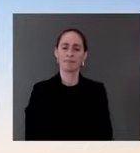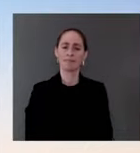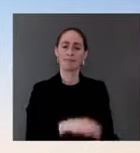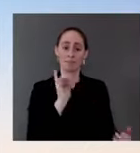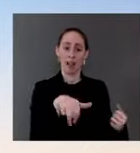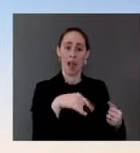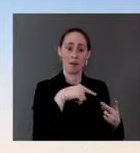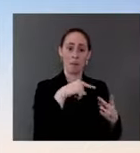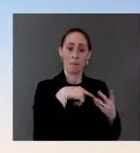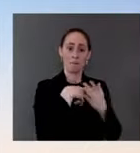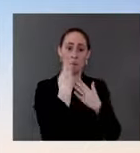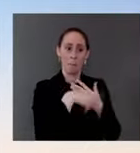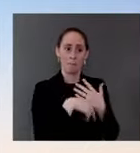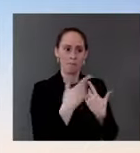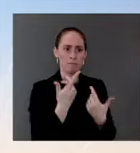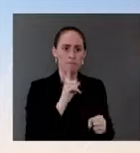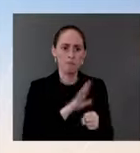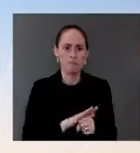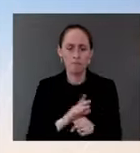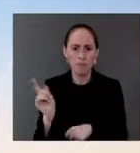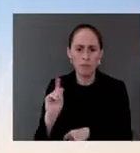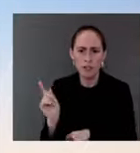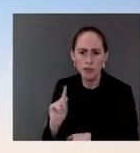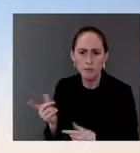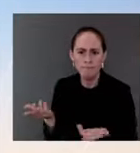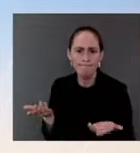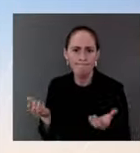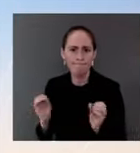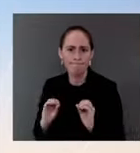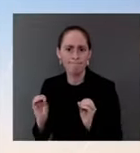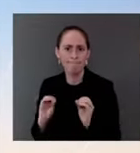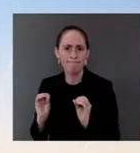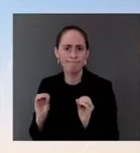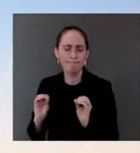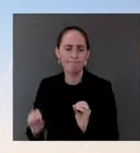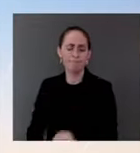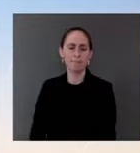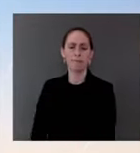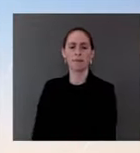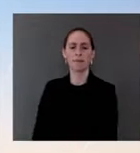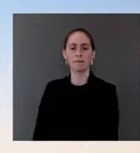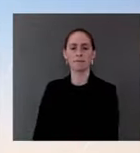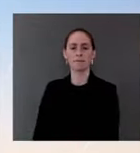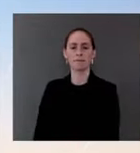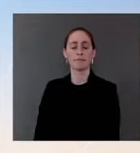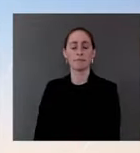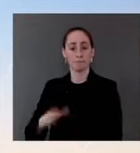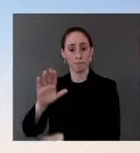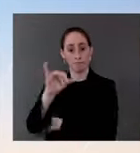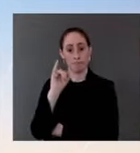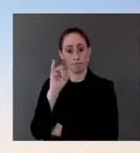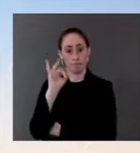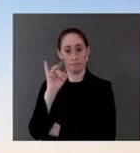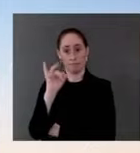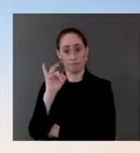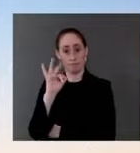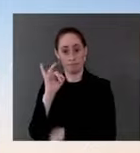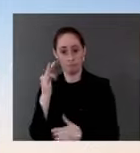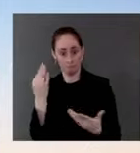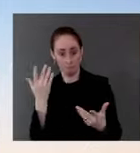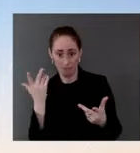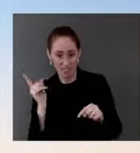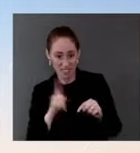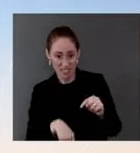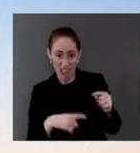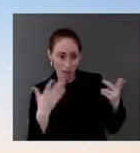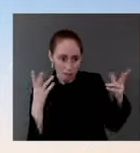publicly, that he would never support extending these programs if they weren't paid for, period. That has been his commitment. That is his commitment.